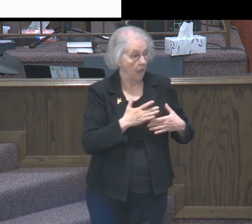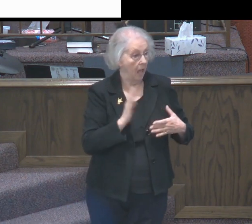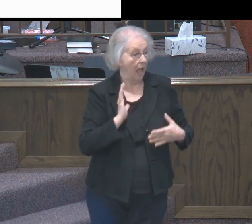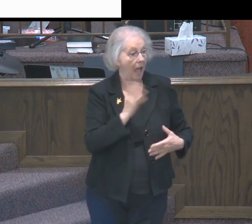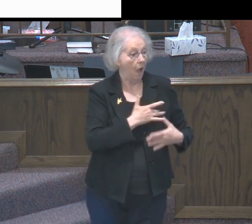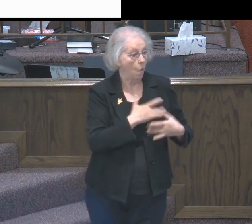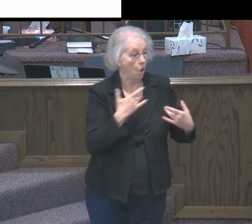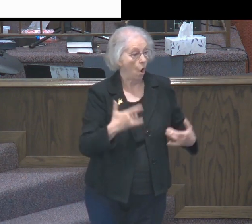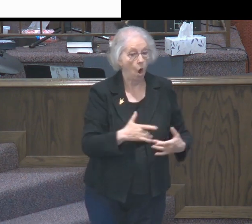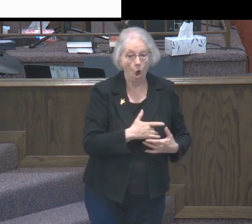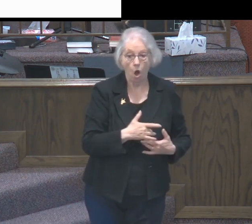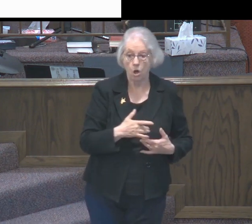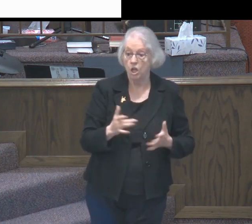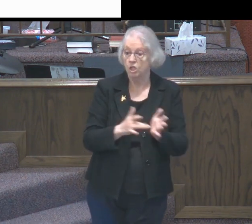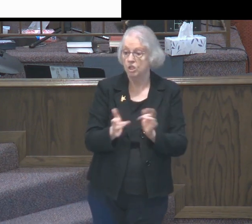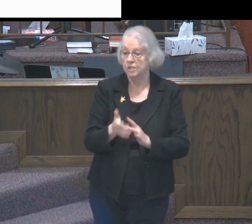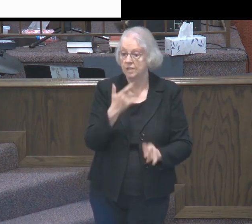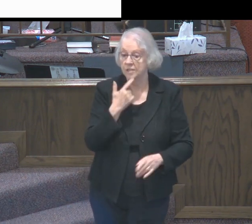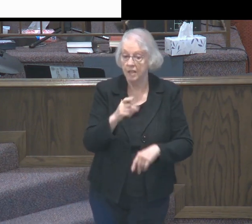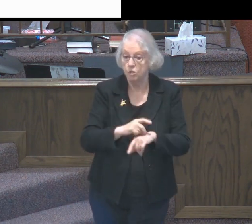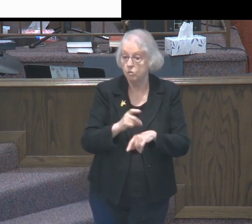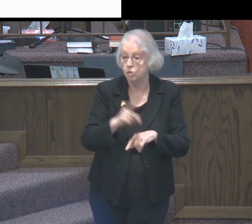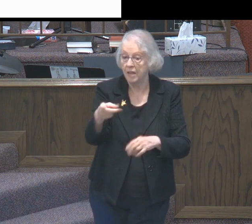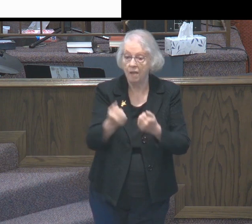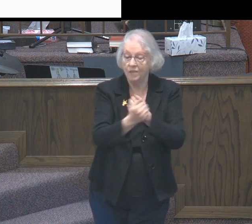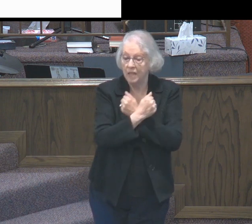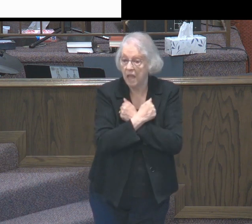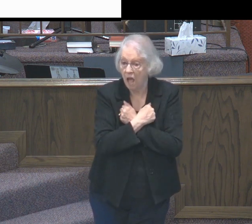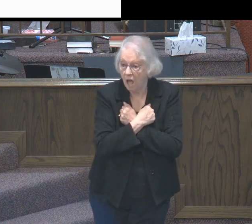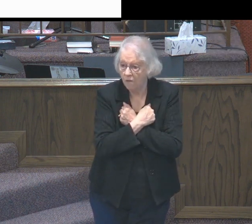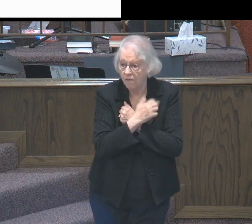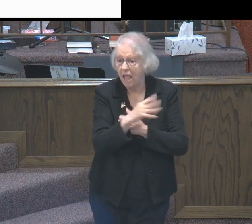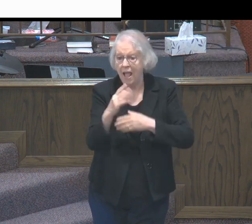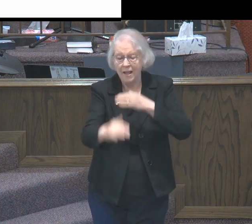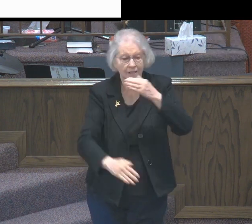because I love God, I respect God, I have reverence for God.